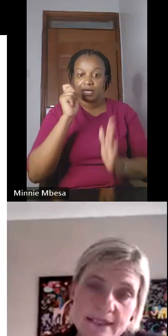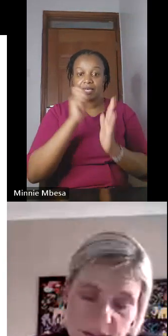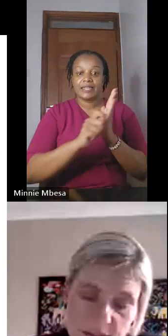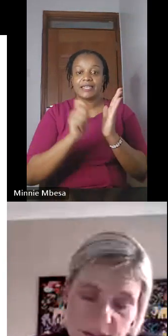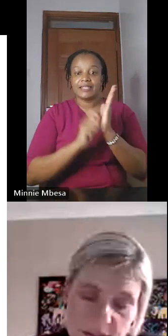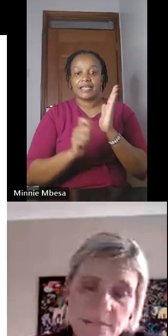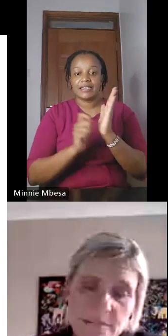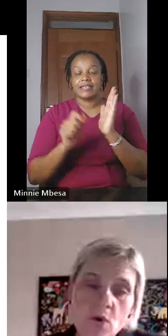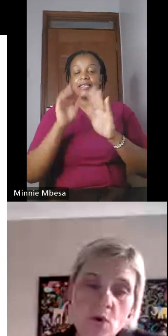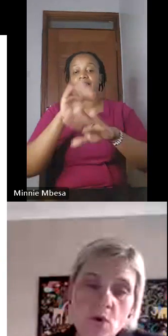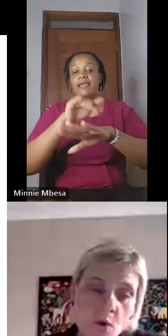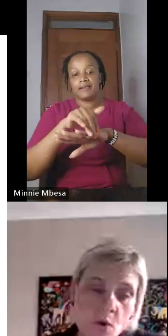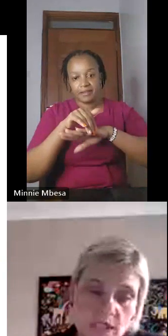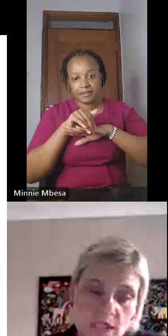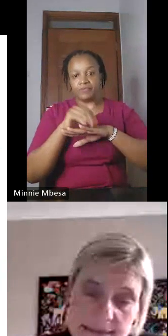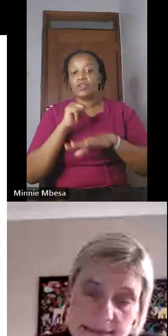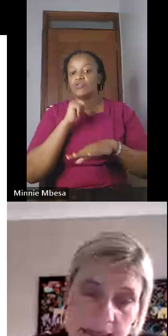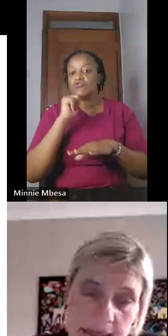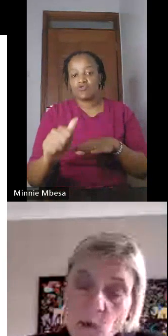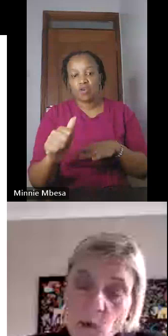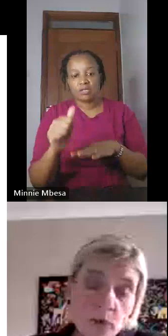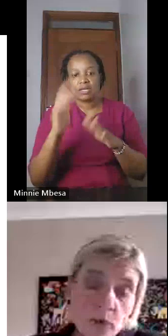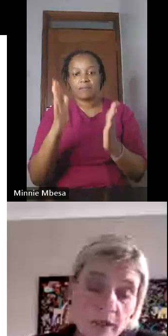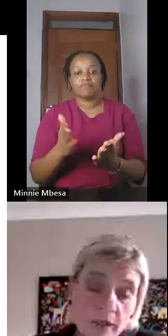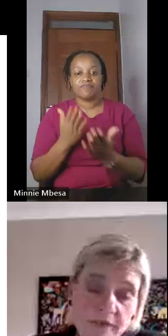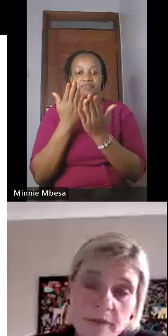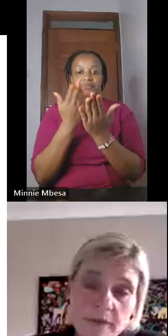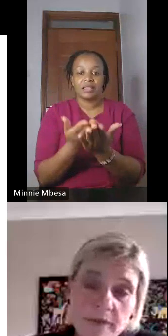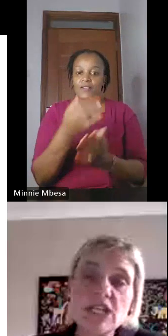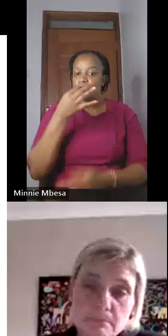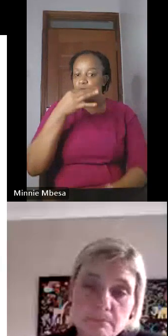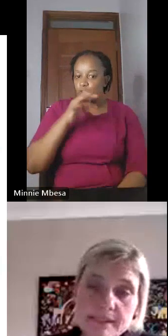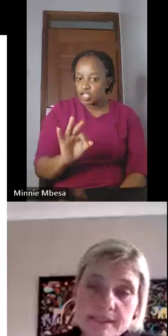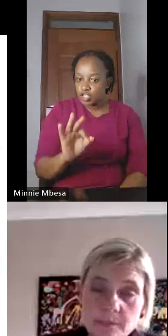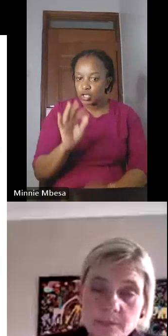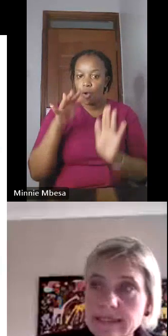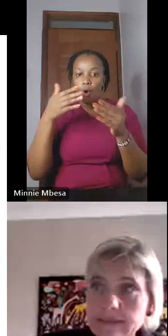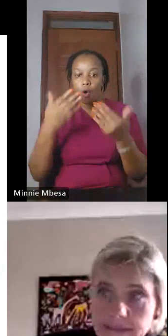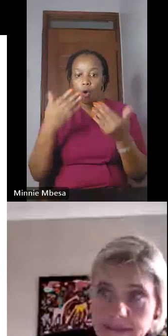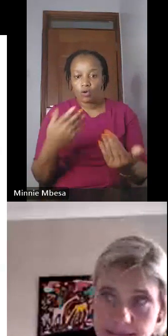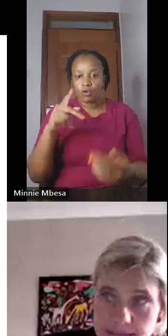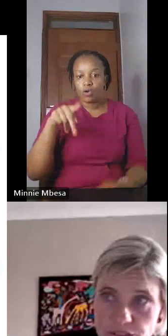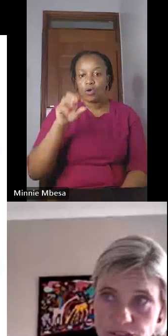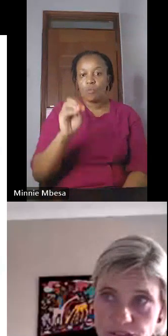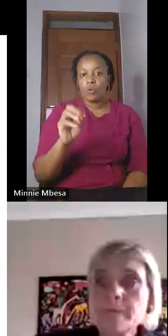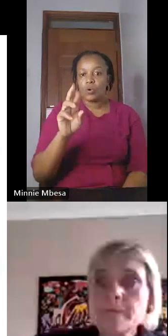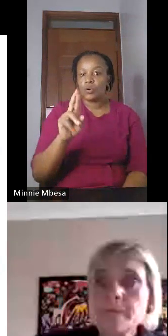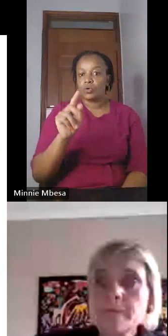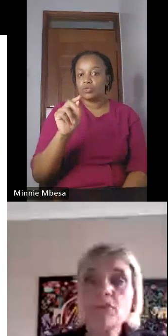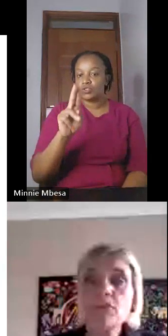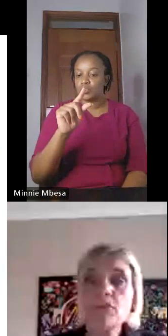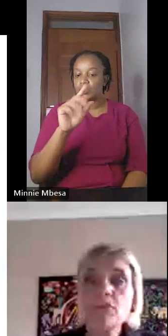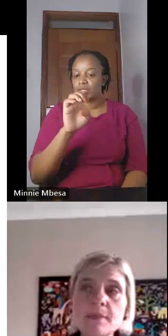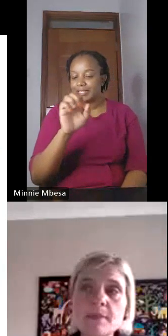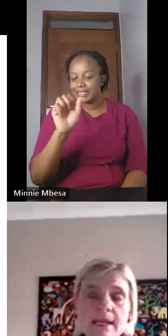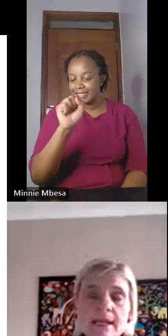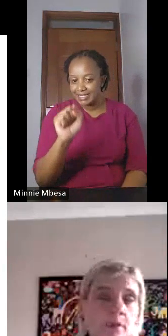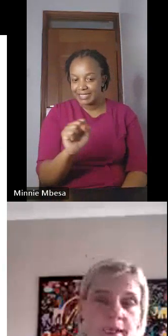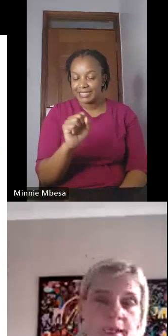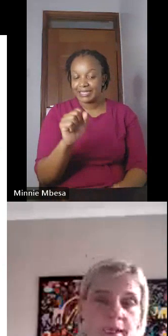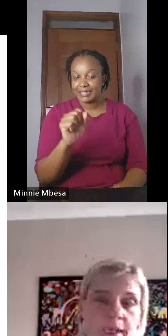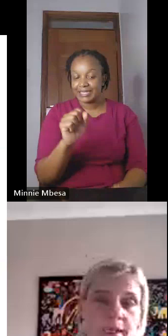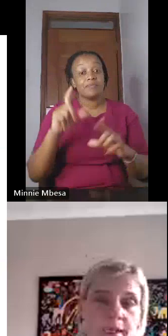submit a French or a Portuguese or whatever language. It must be in English. You need to